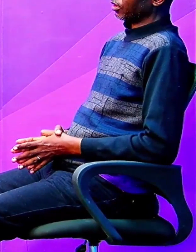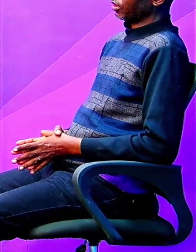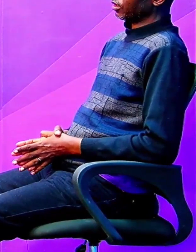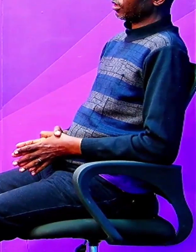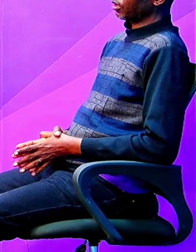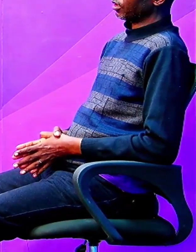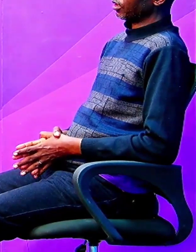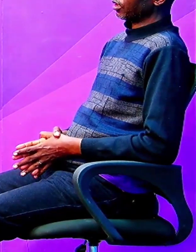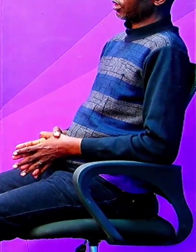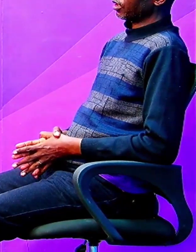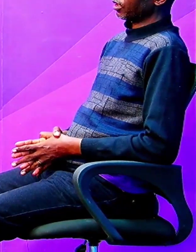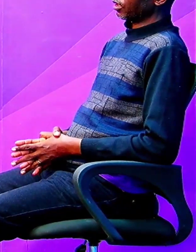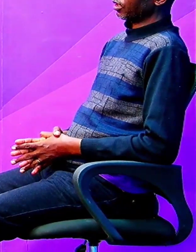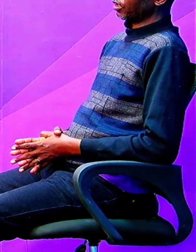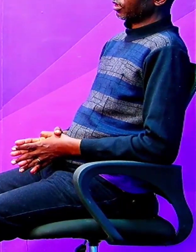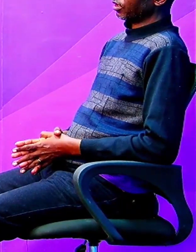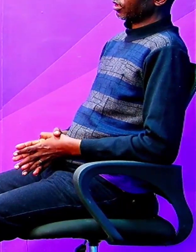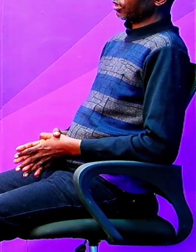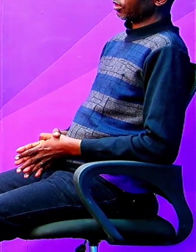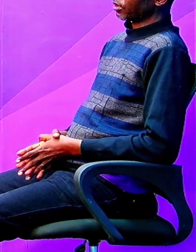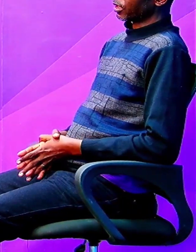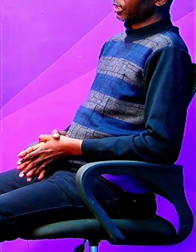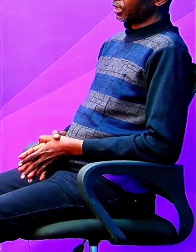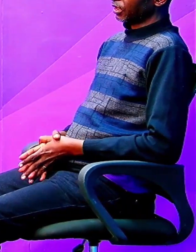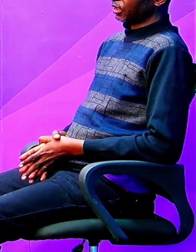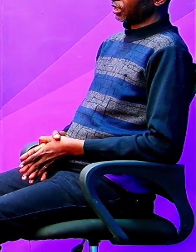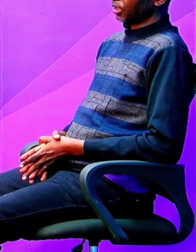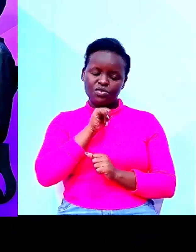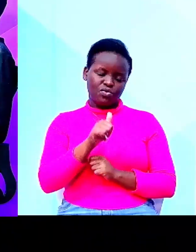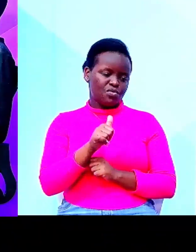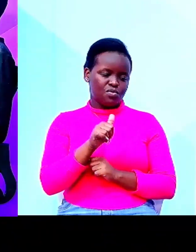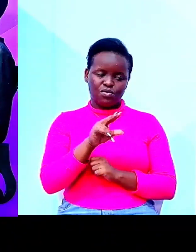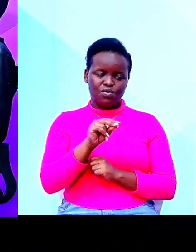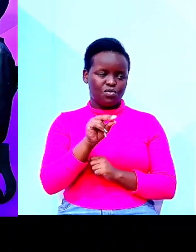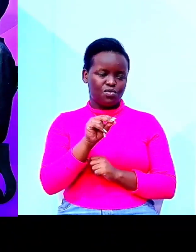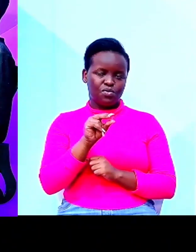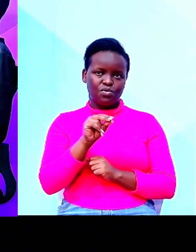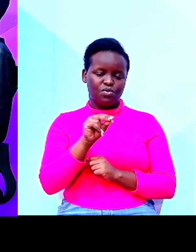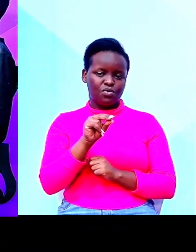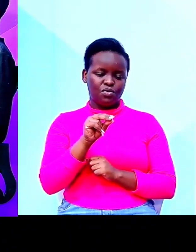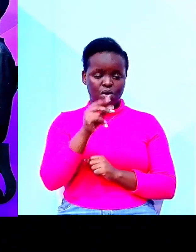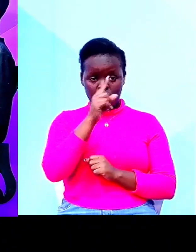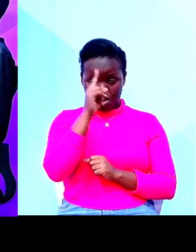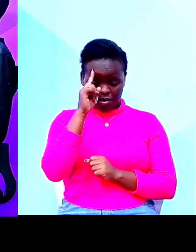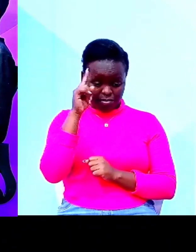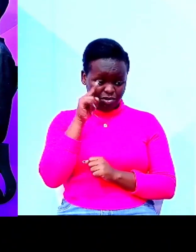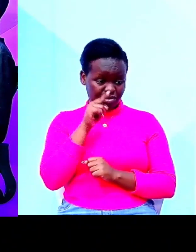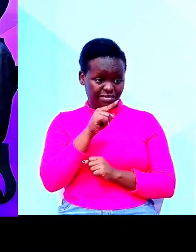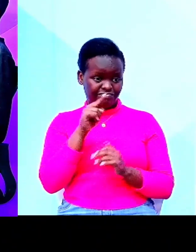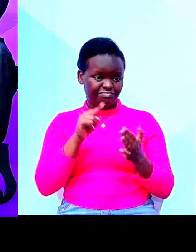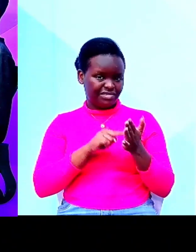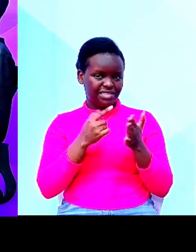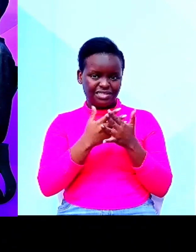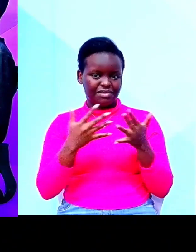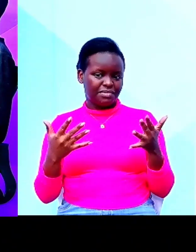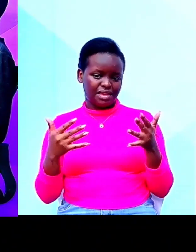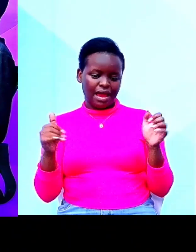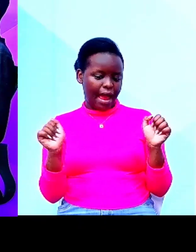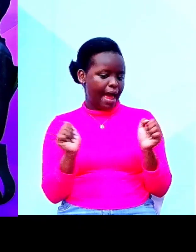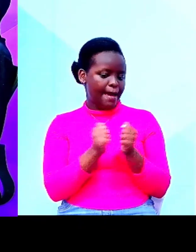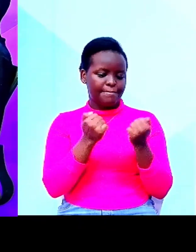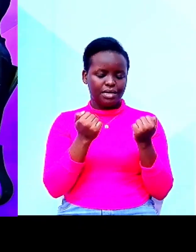was it by bad luck, or was it intentional? Not really, because this is something that